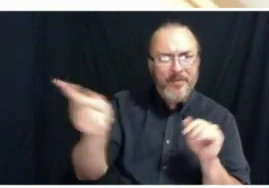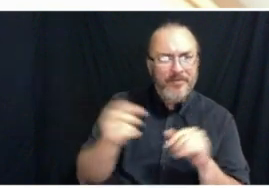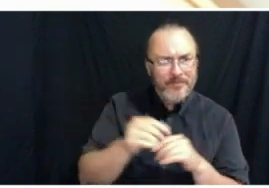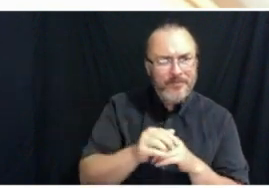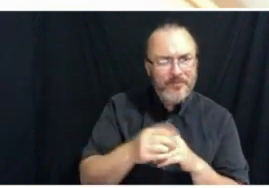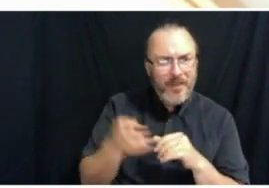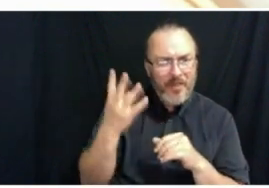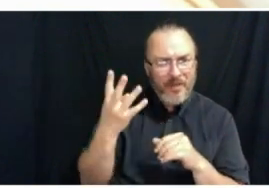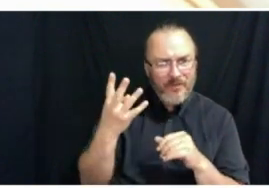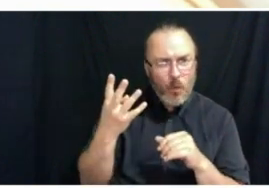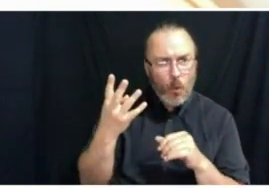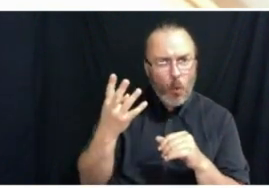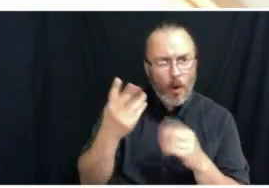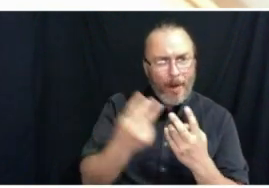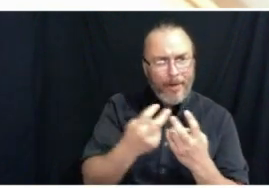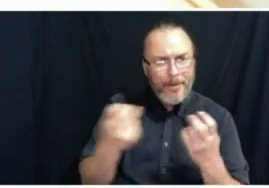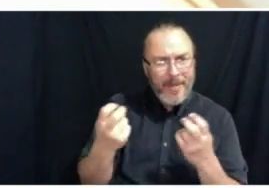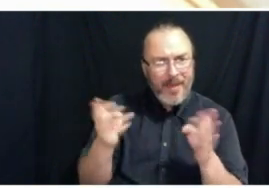subsequent panelists, and